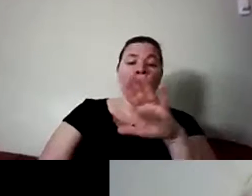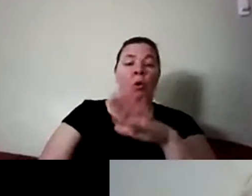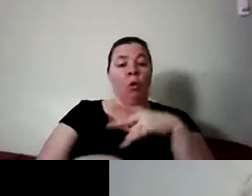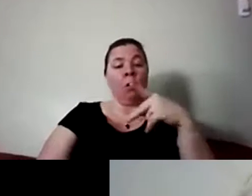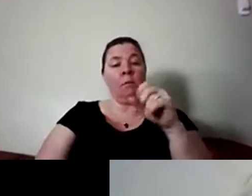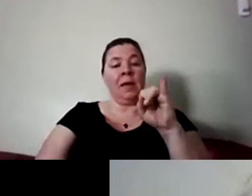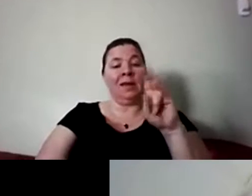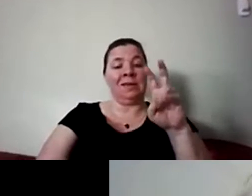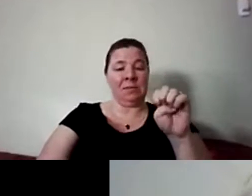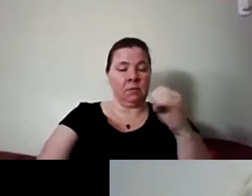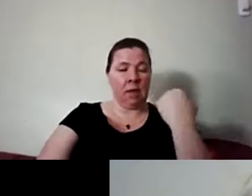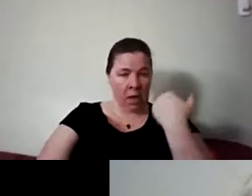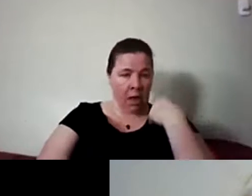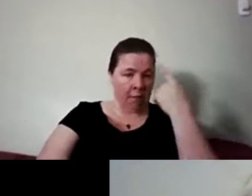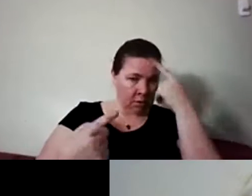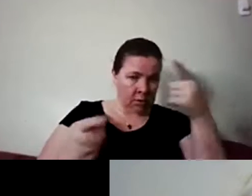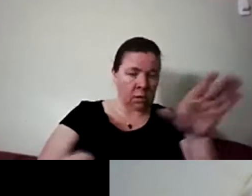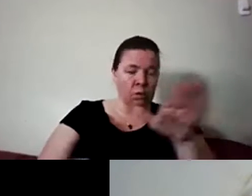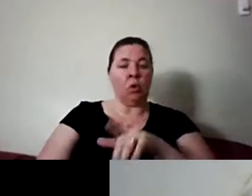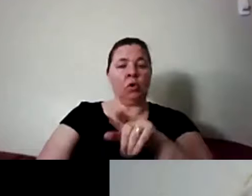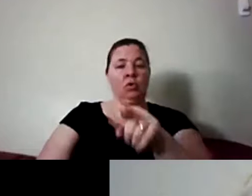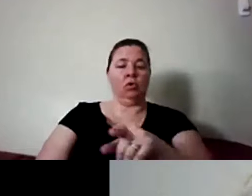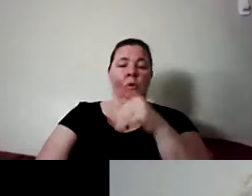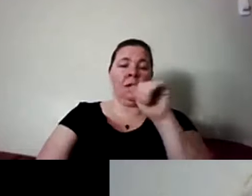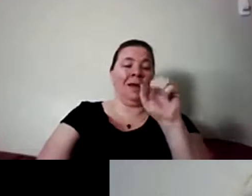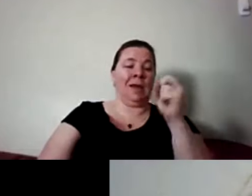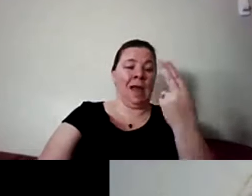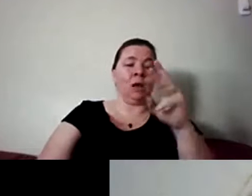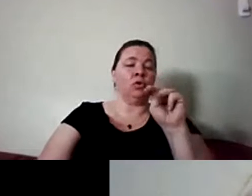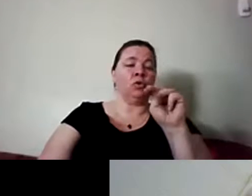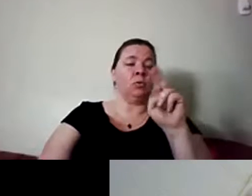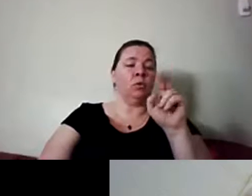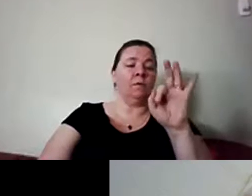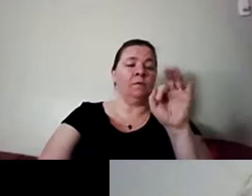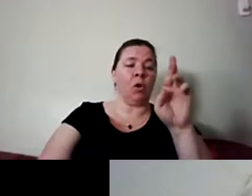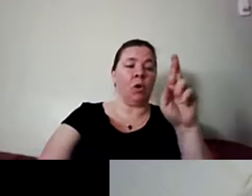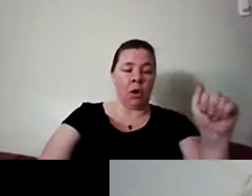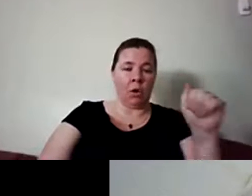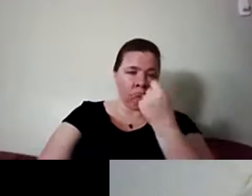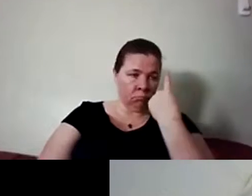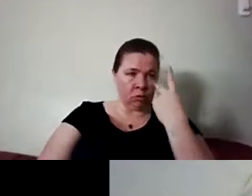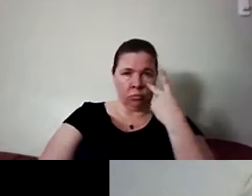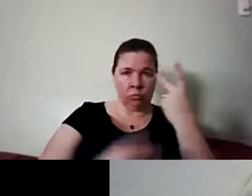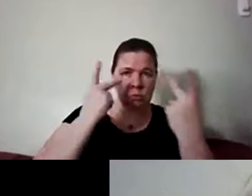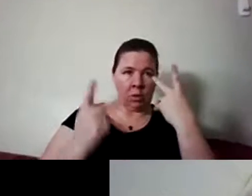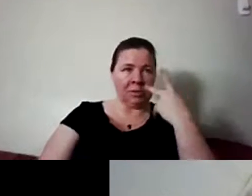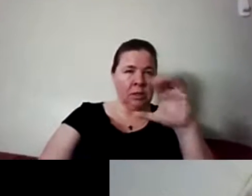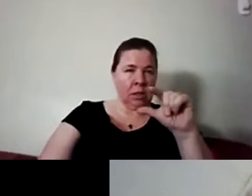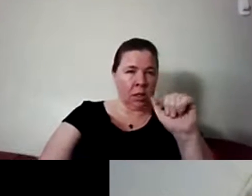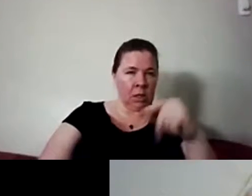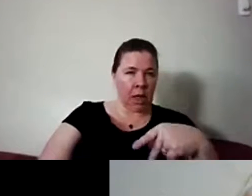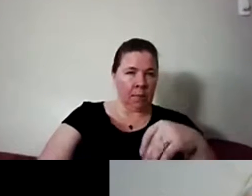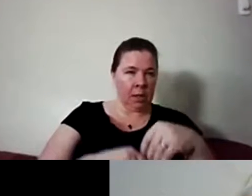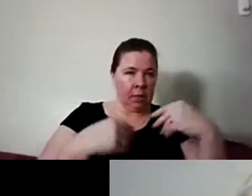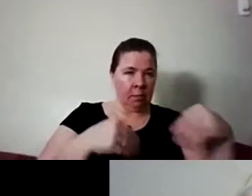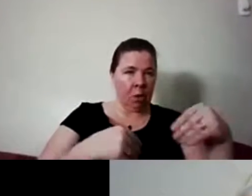of success on you because Mufareh understood and saw that there was a gap in the market and gave it